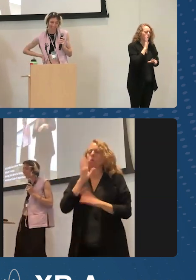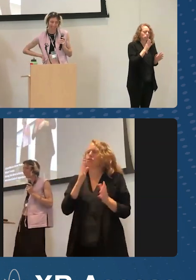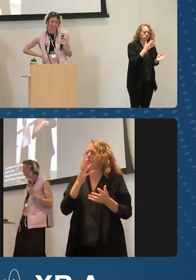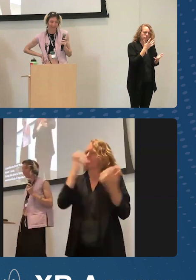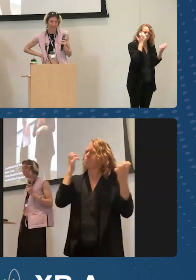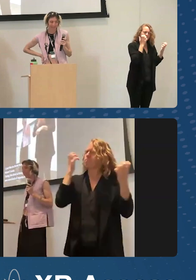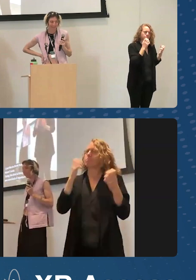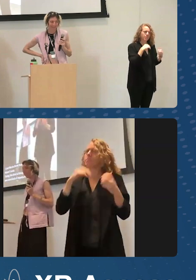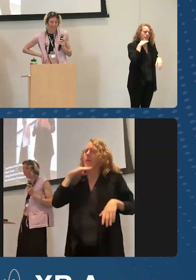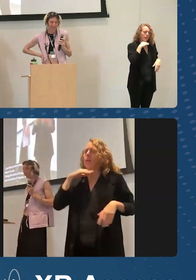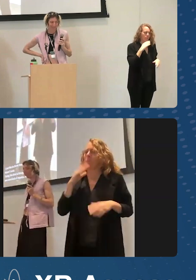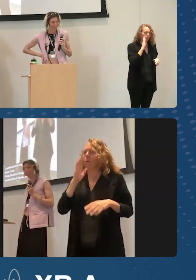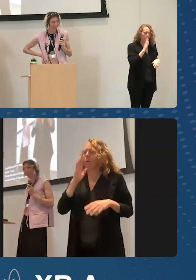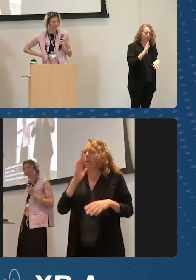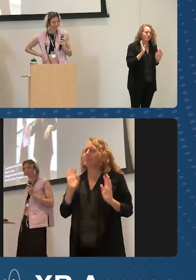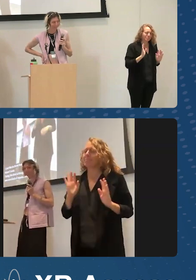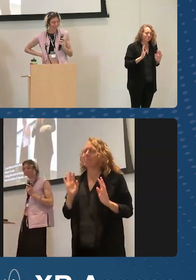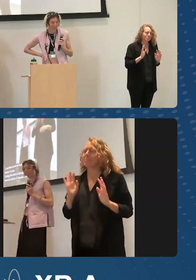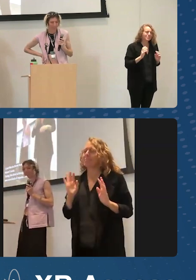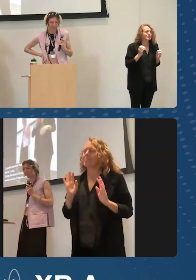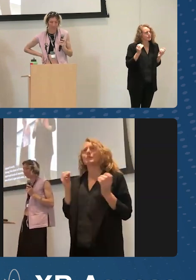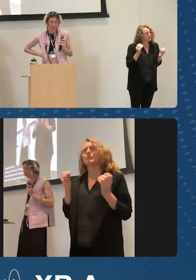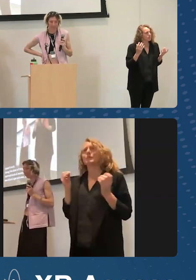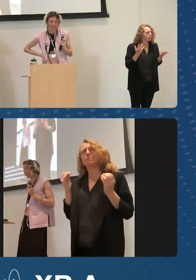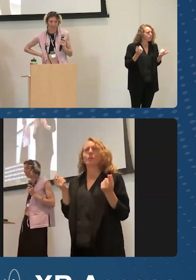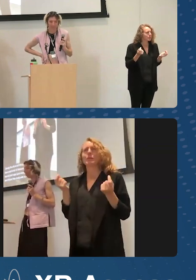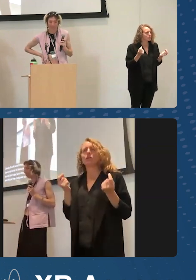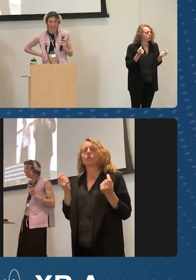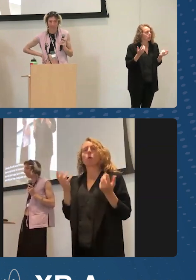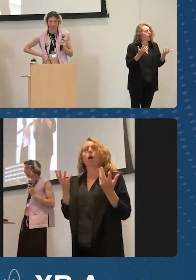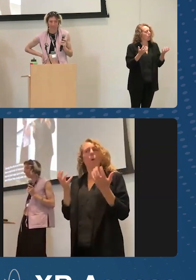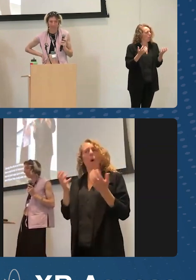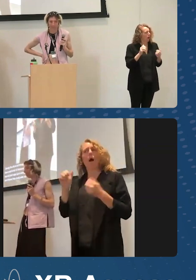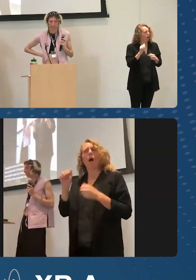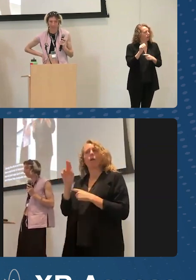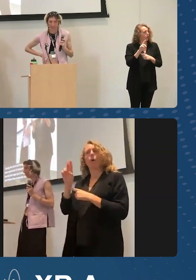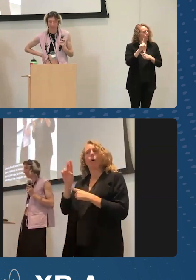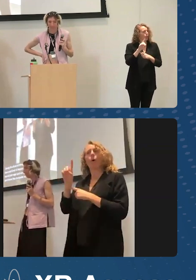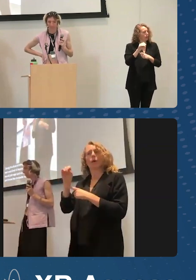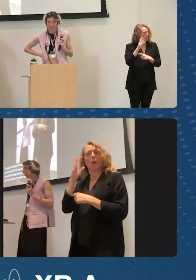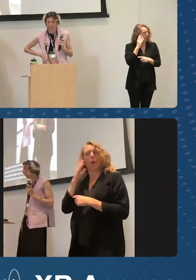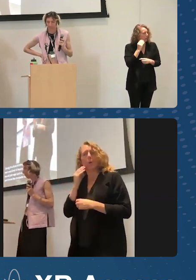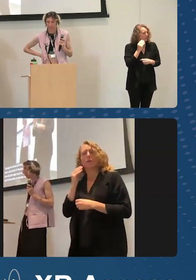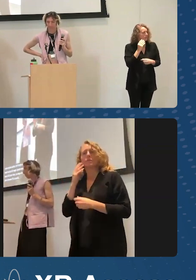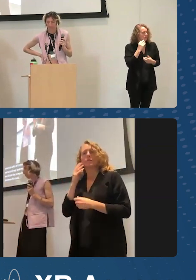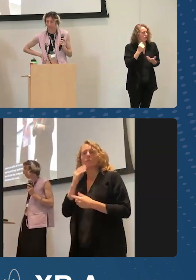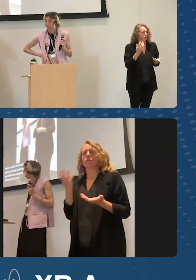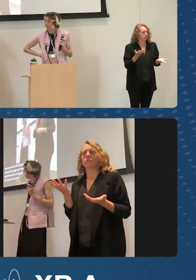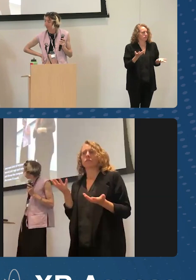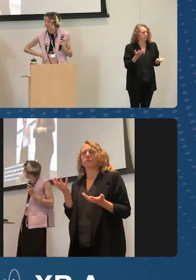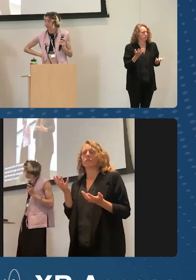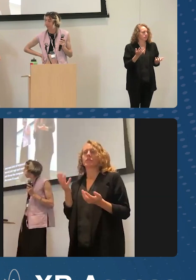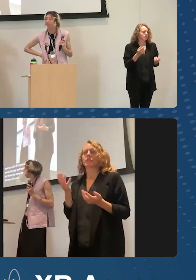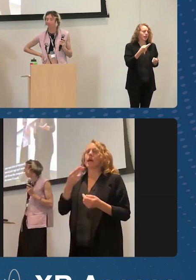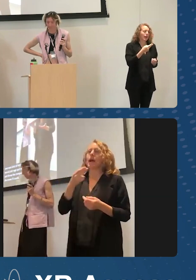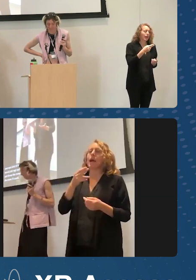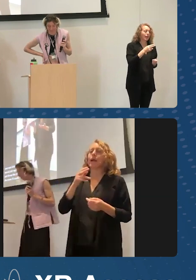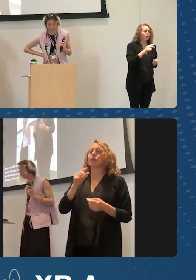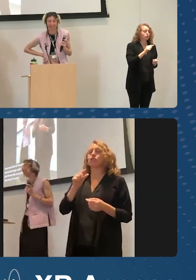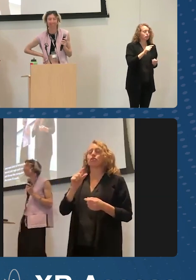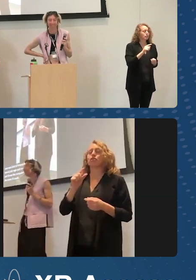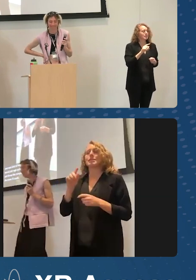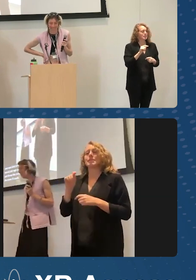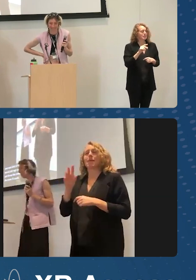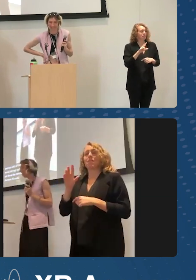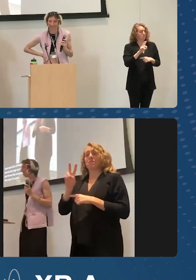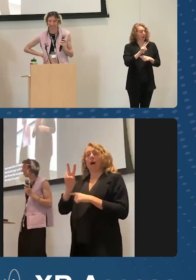And so, it's like an audio experience. Let's say the HTC Vive has this thing